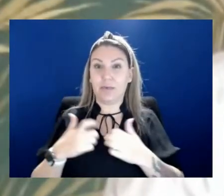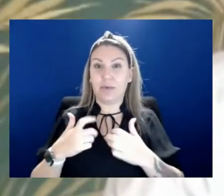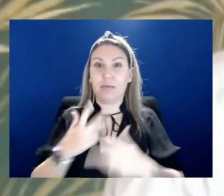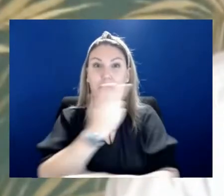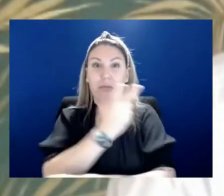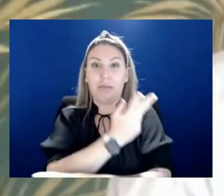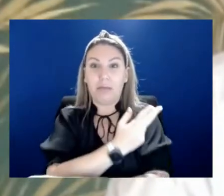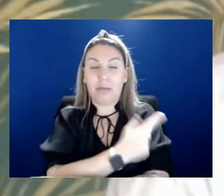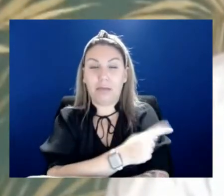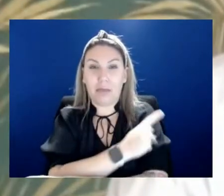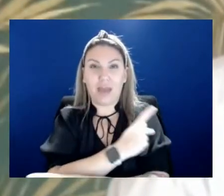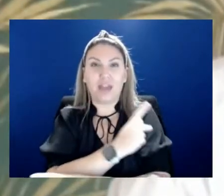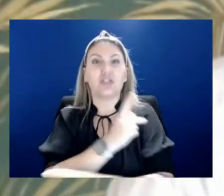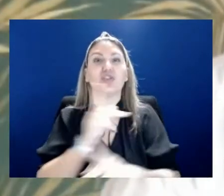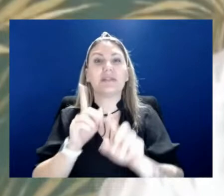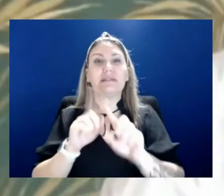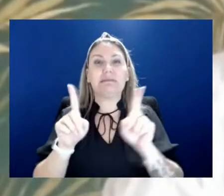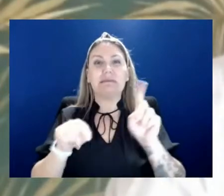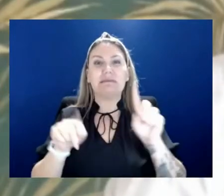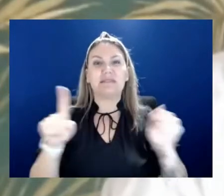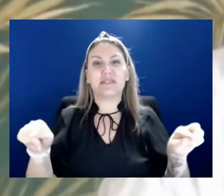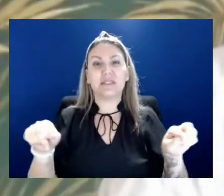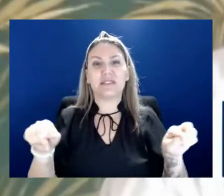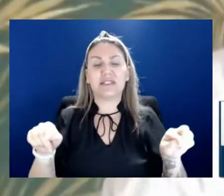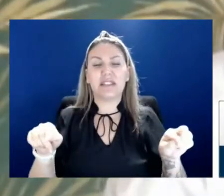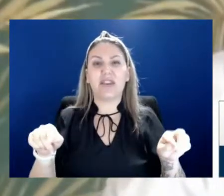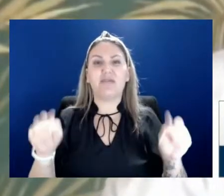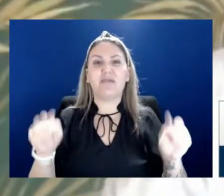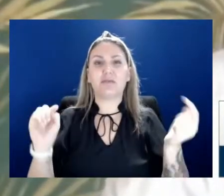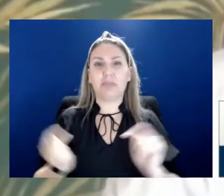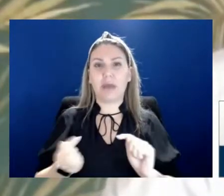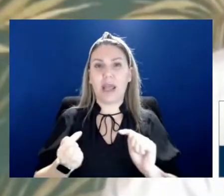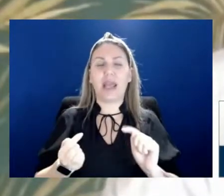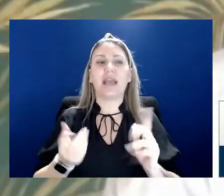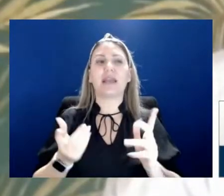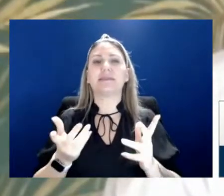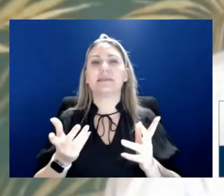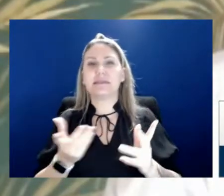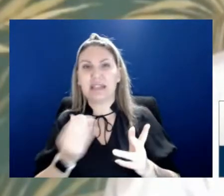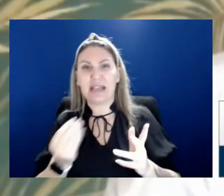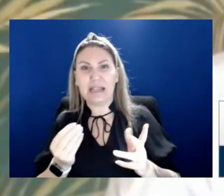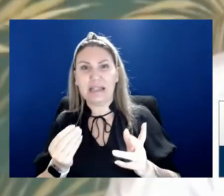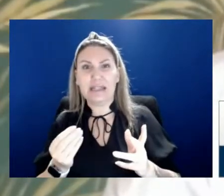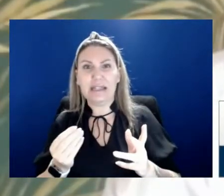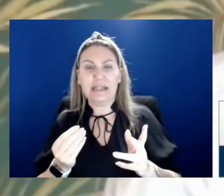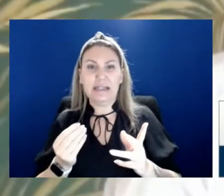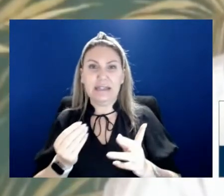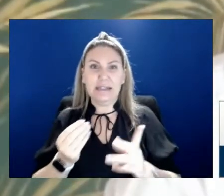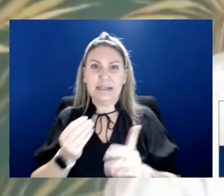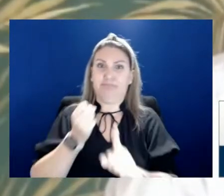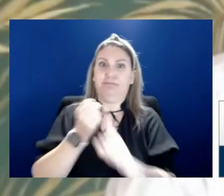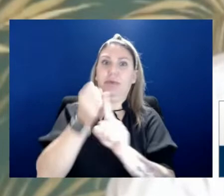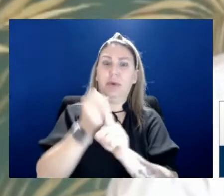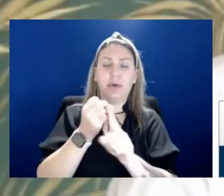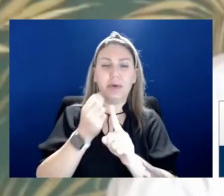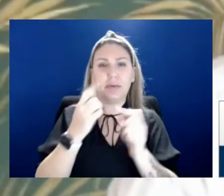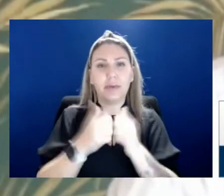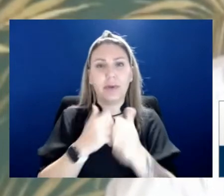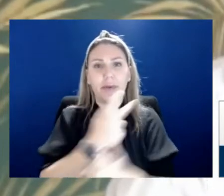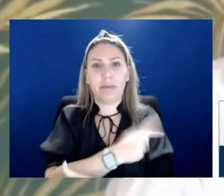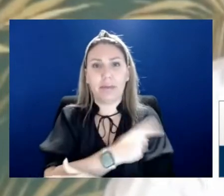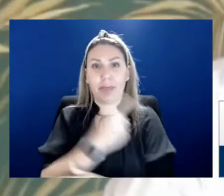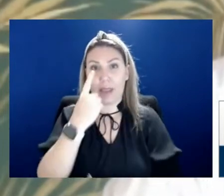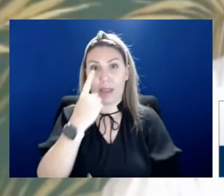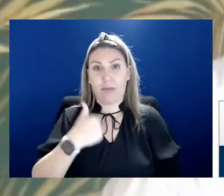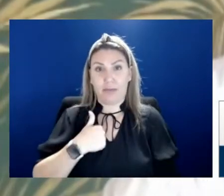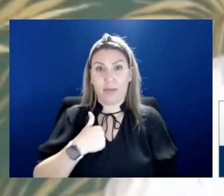of the wounds and to treatment the chronic and acute wounds of the patient. And for me,